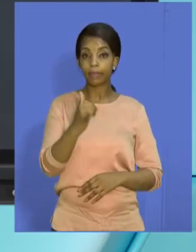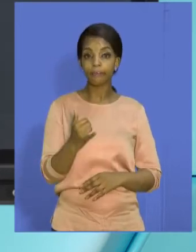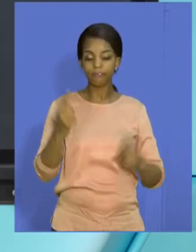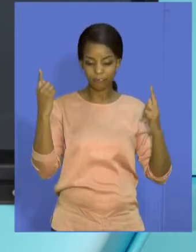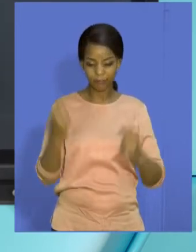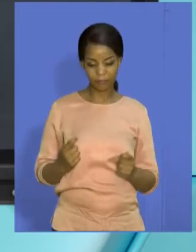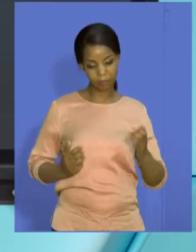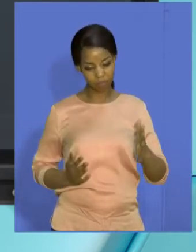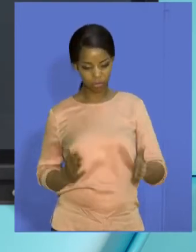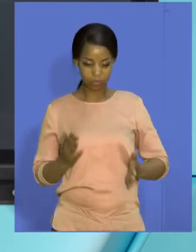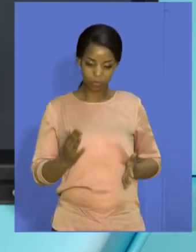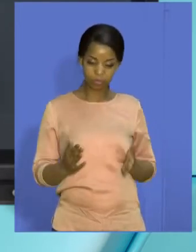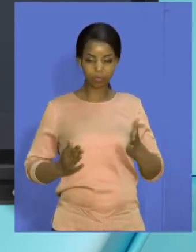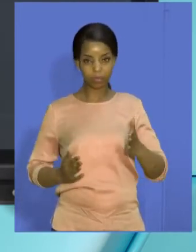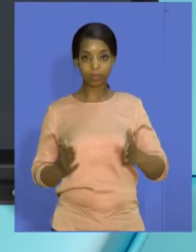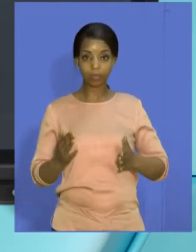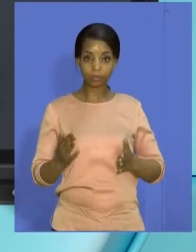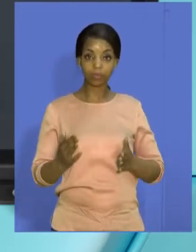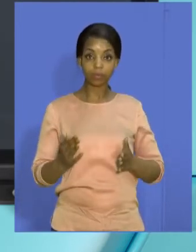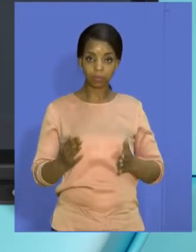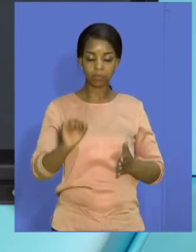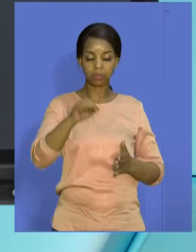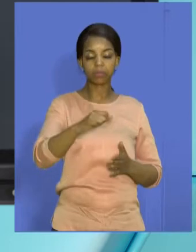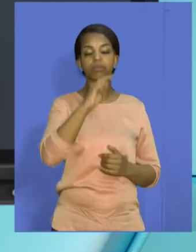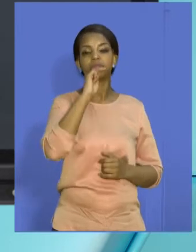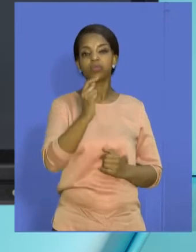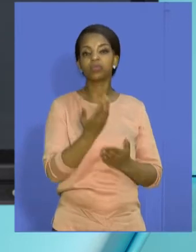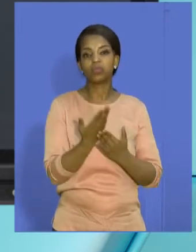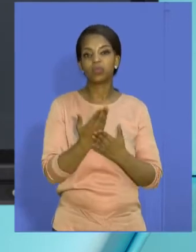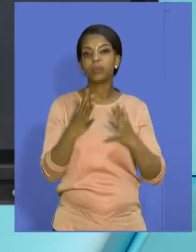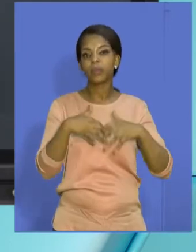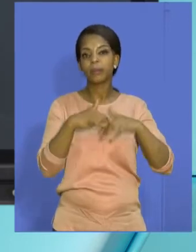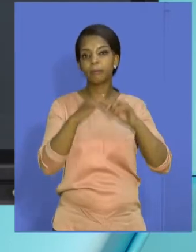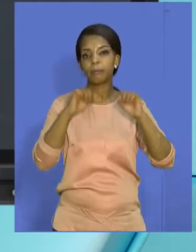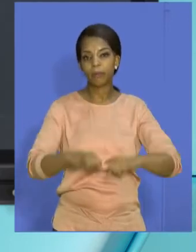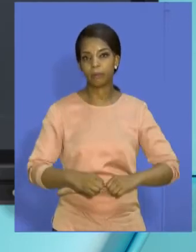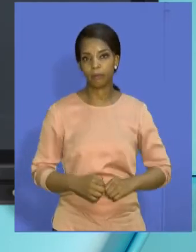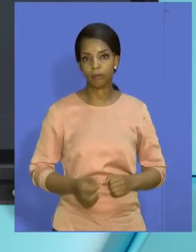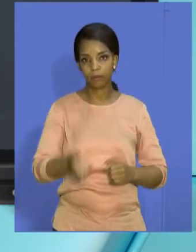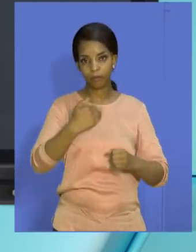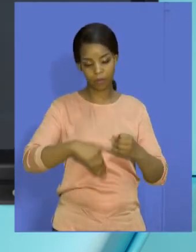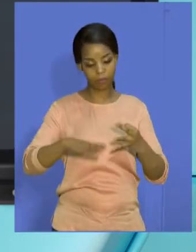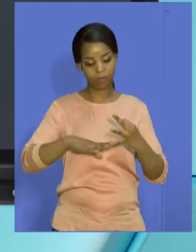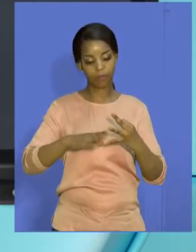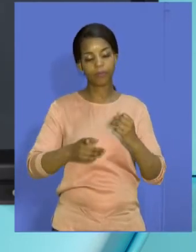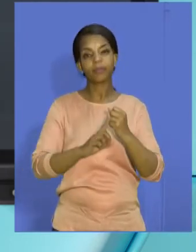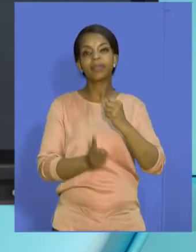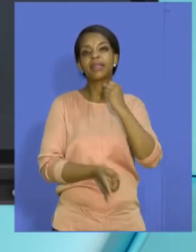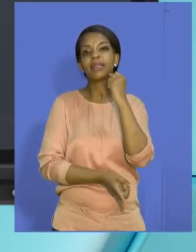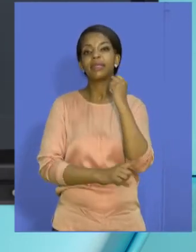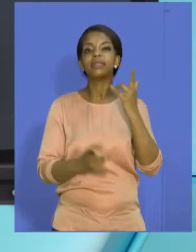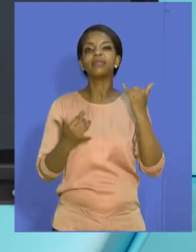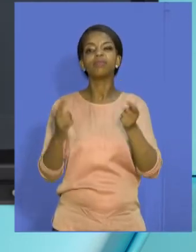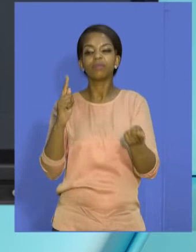they are doing? True, yes, it will be there. And then lastly, what will then be the rate of change in terms of the number